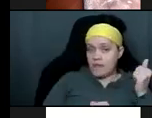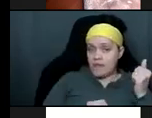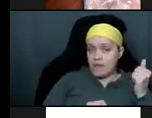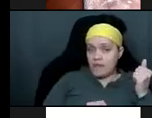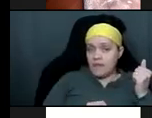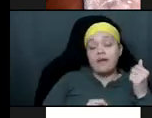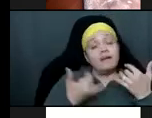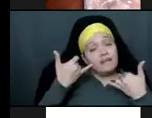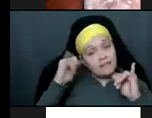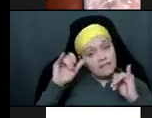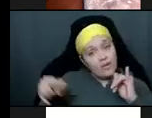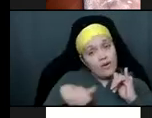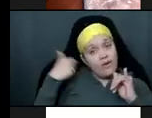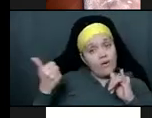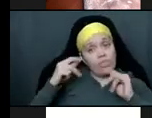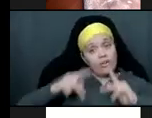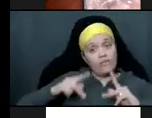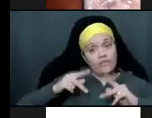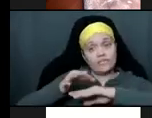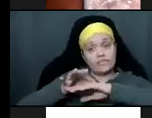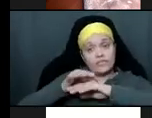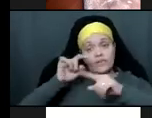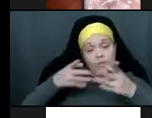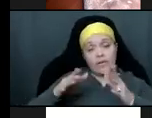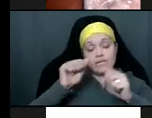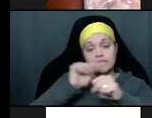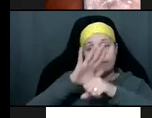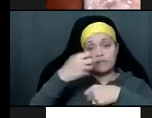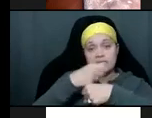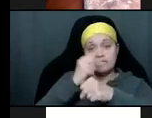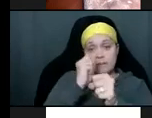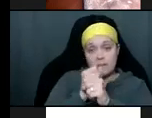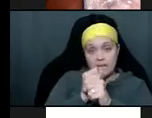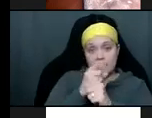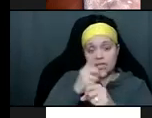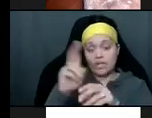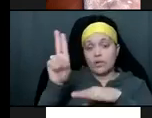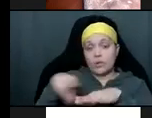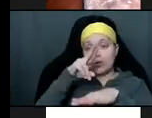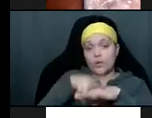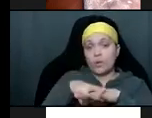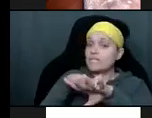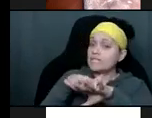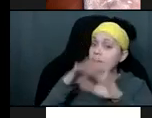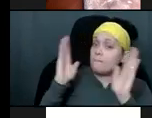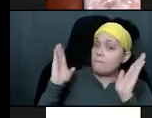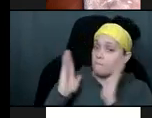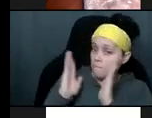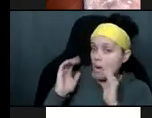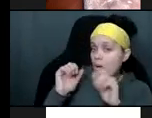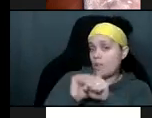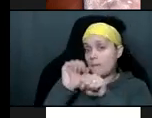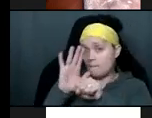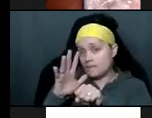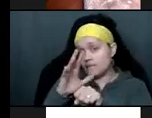There are still other physical geographic ways that mountains are created. They are usually smaller mountains.